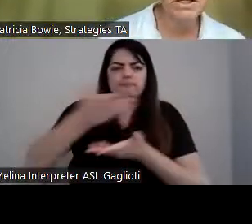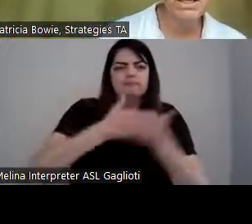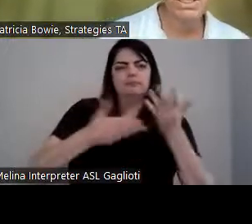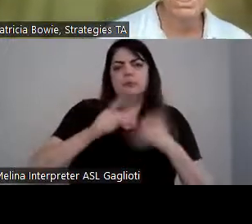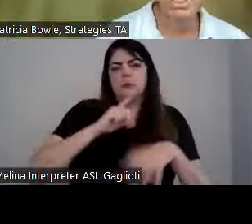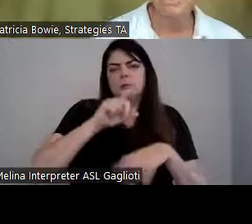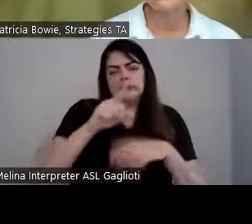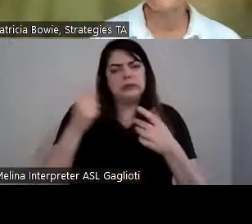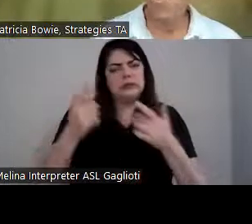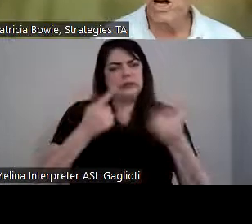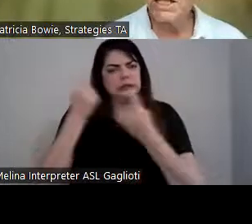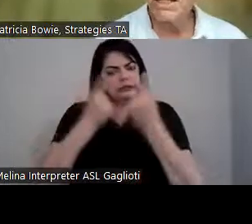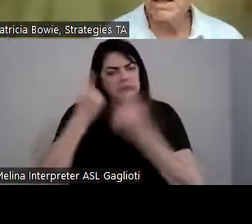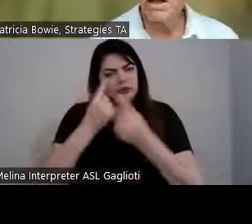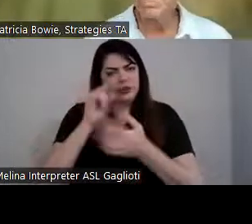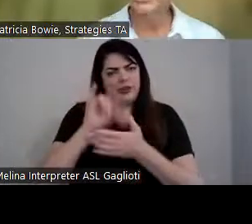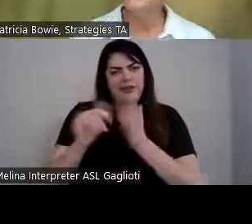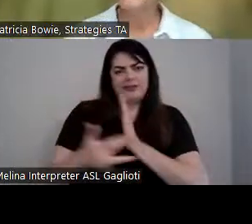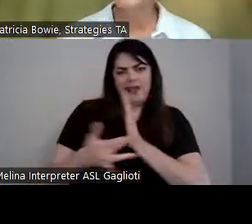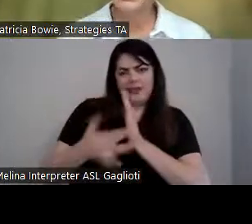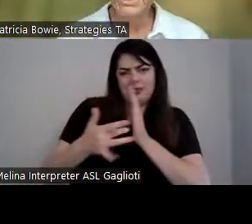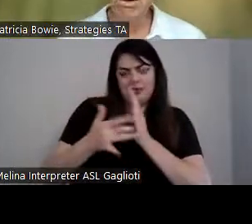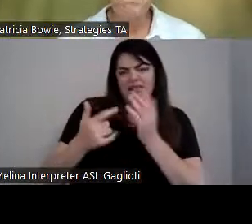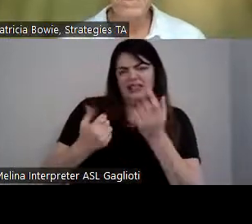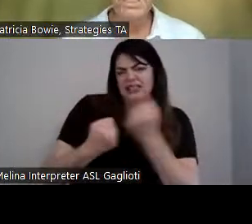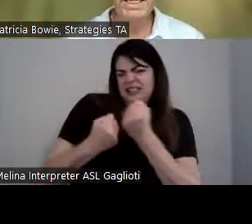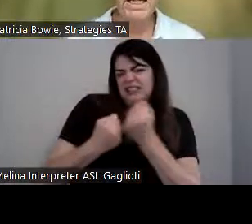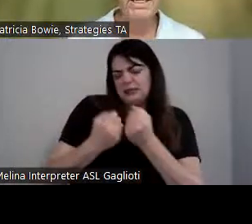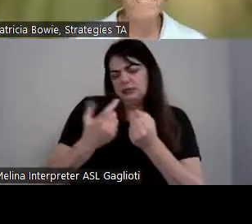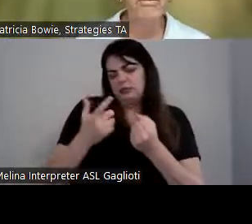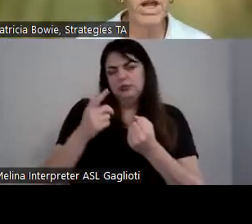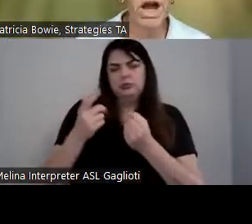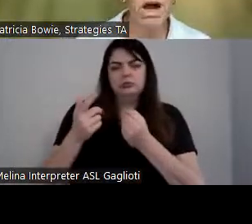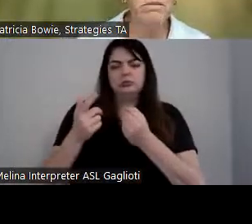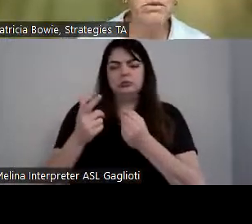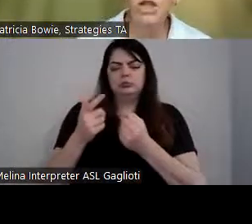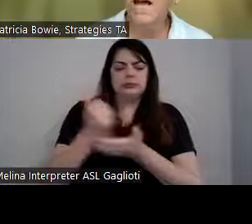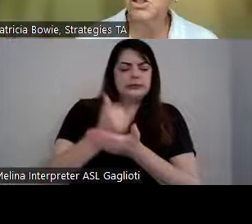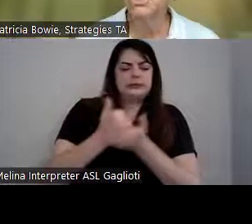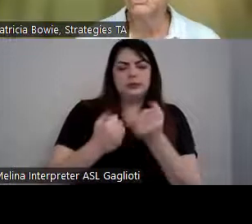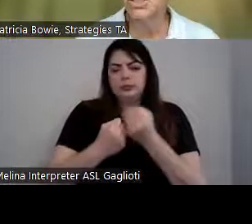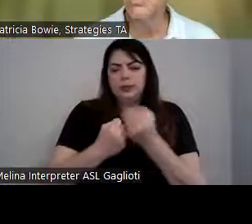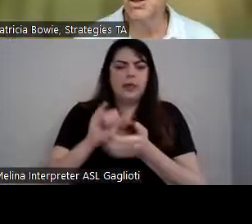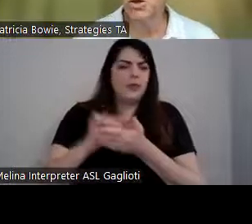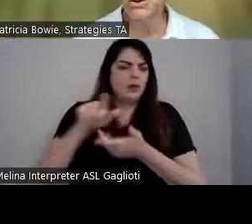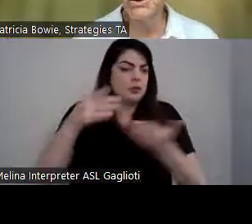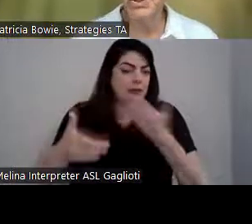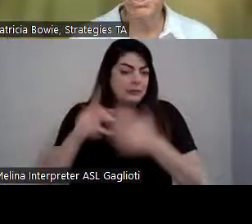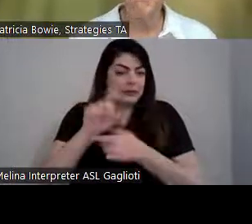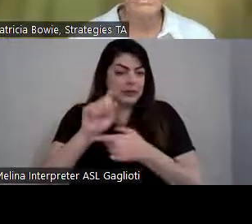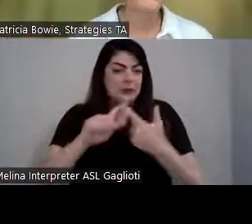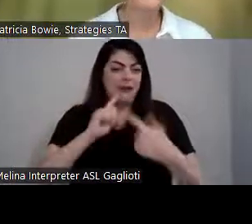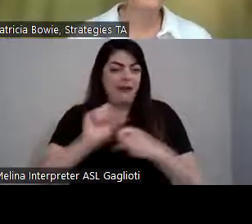assessment supports that you would need or may need to actually achieve your